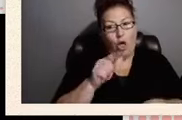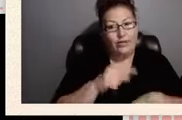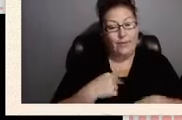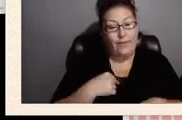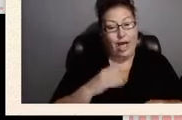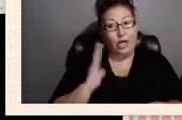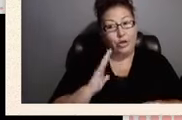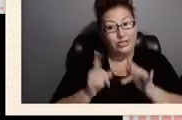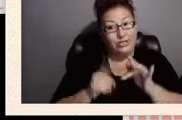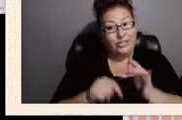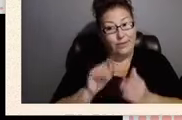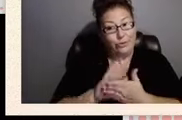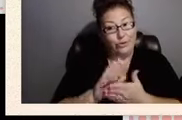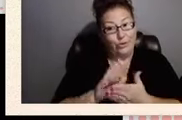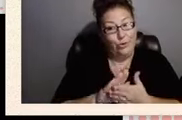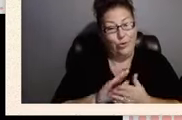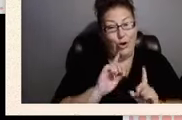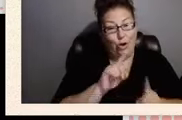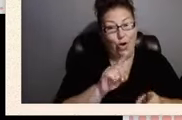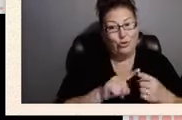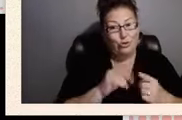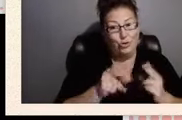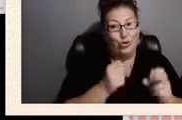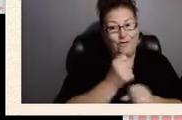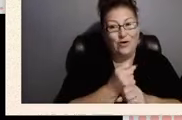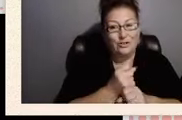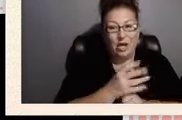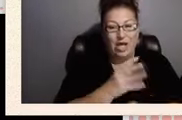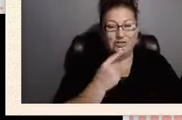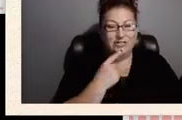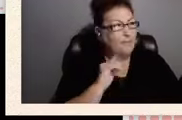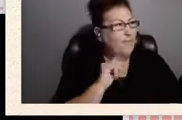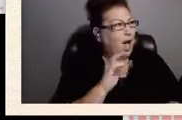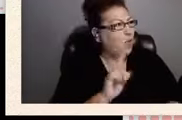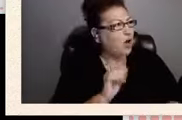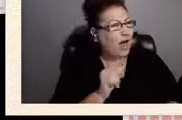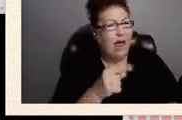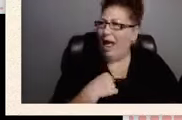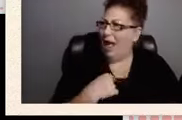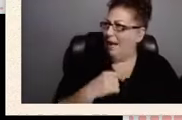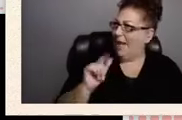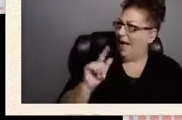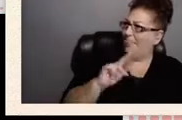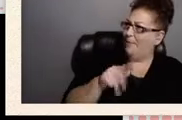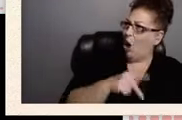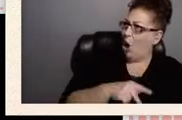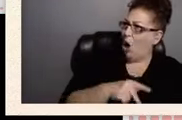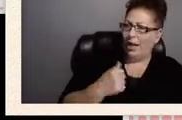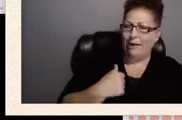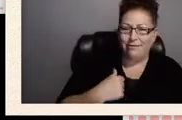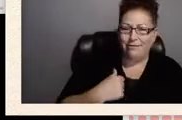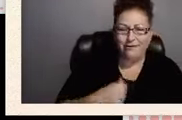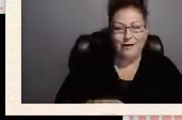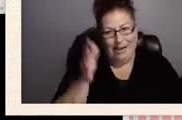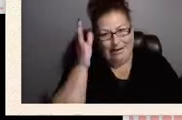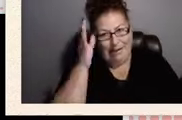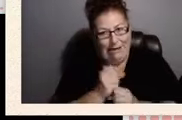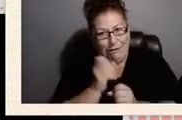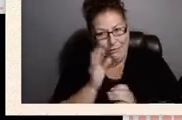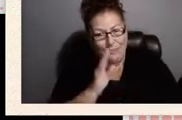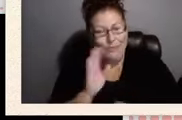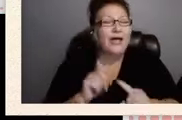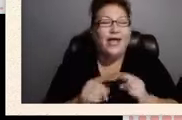go straight to Universal Studios, and he'll be like, Mike, where are you? I'm at the theme park. And I got in trouble. Anyway,